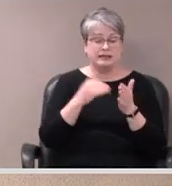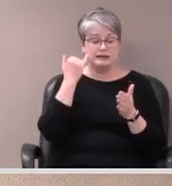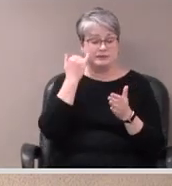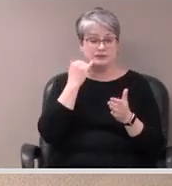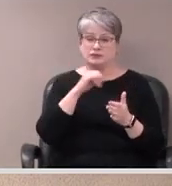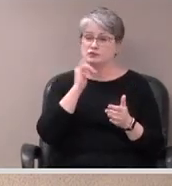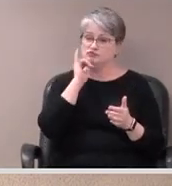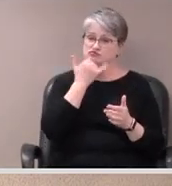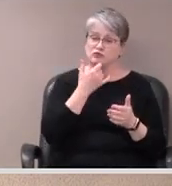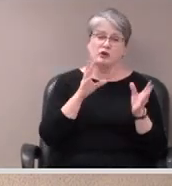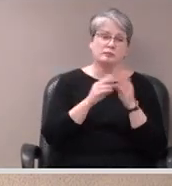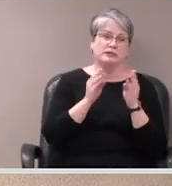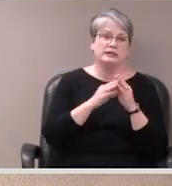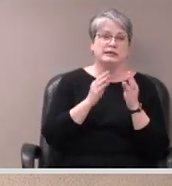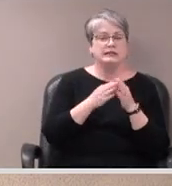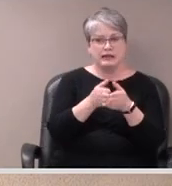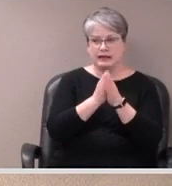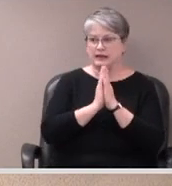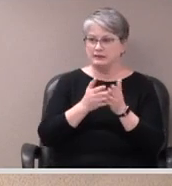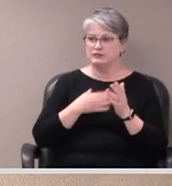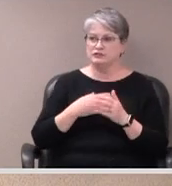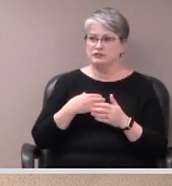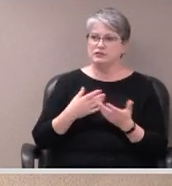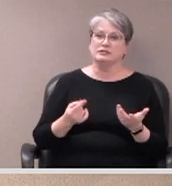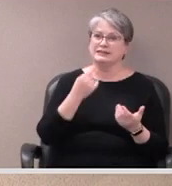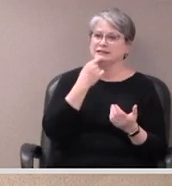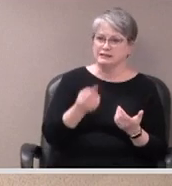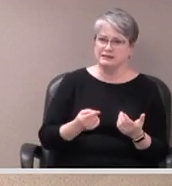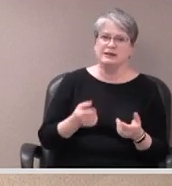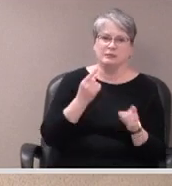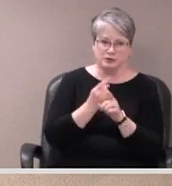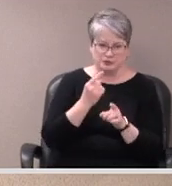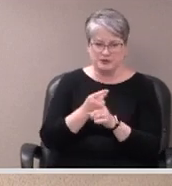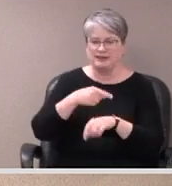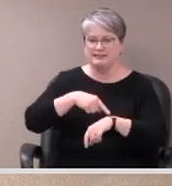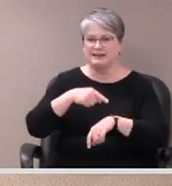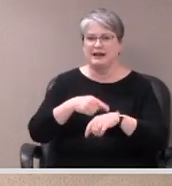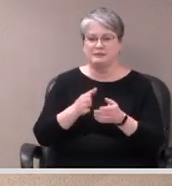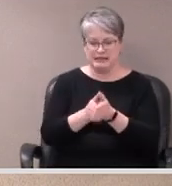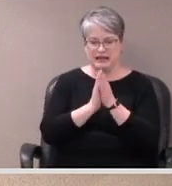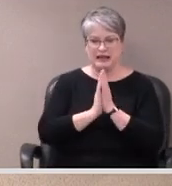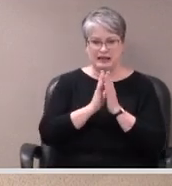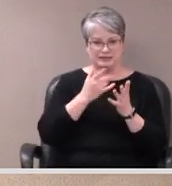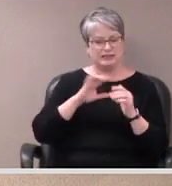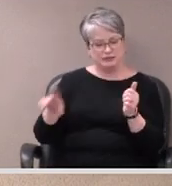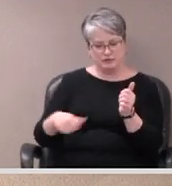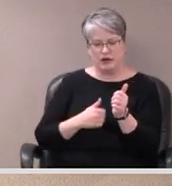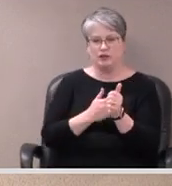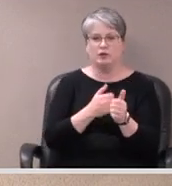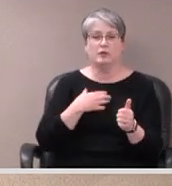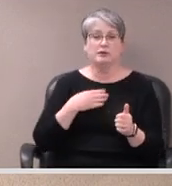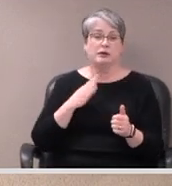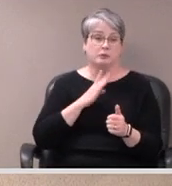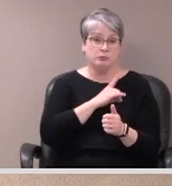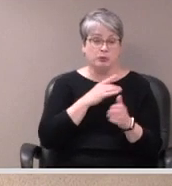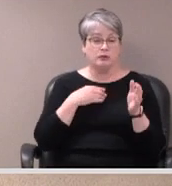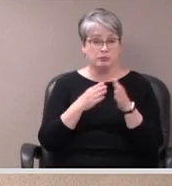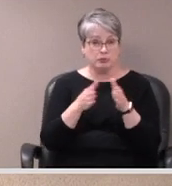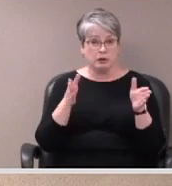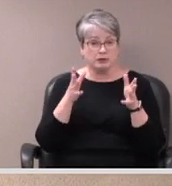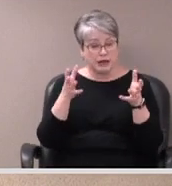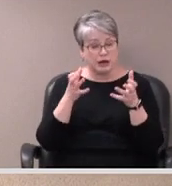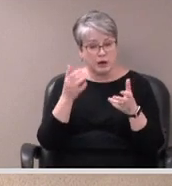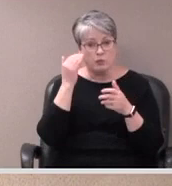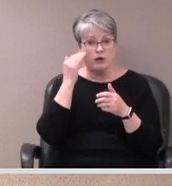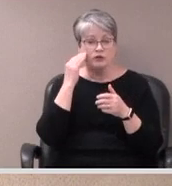session, then just raise my hand when we get to the right session, because I think as a public and as the board, I would like to know